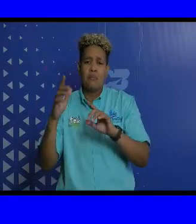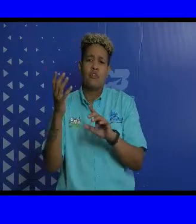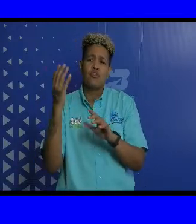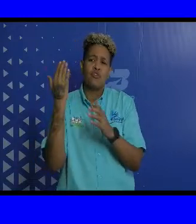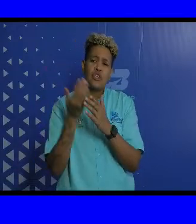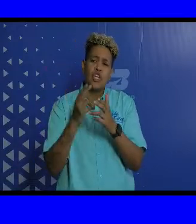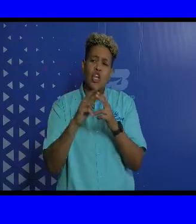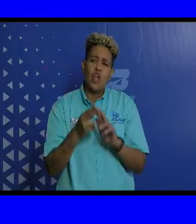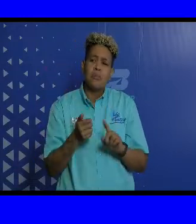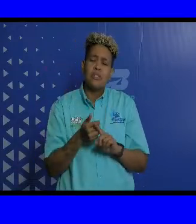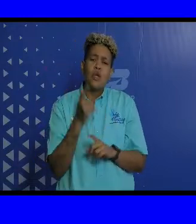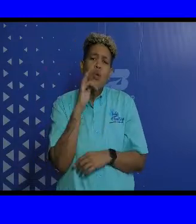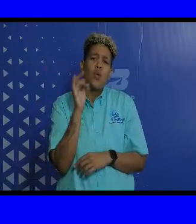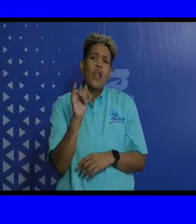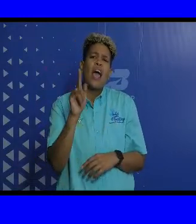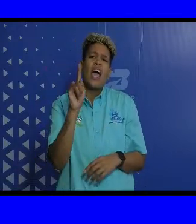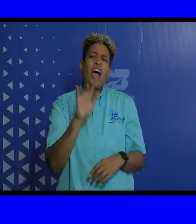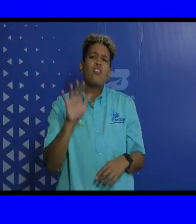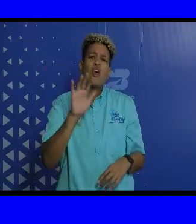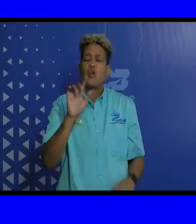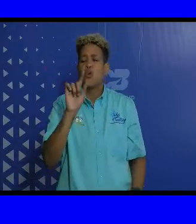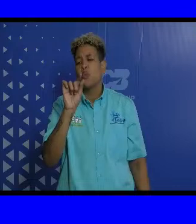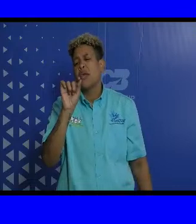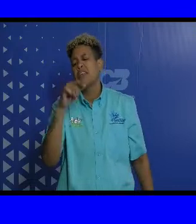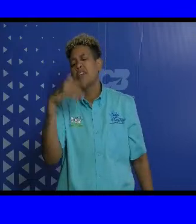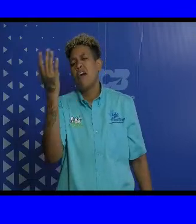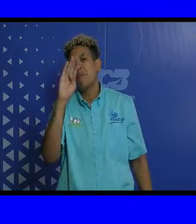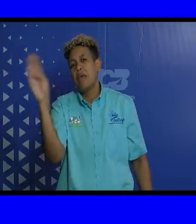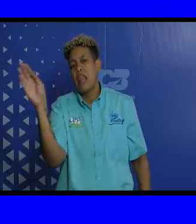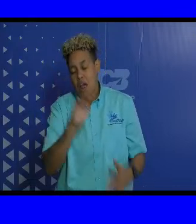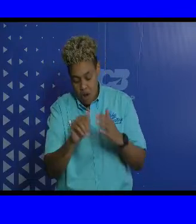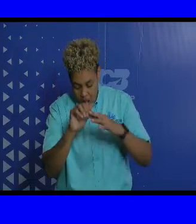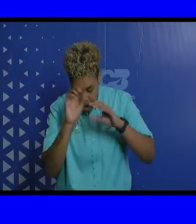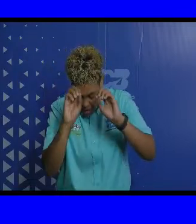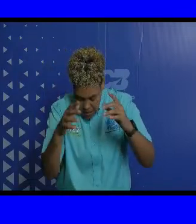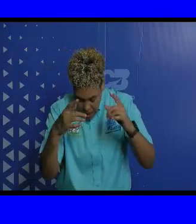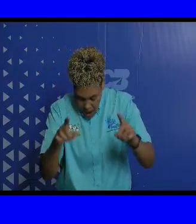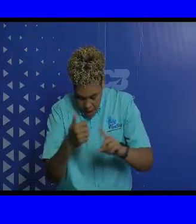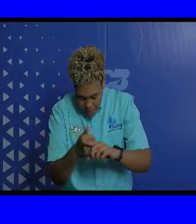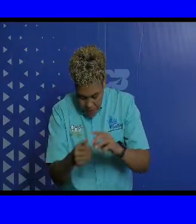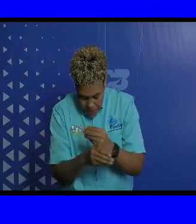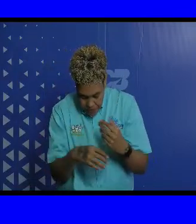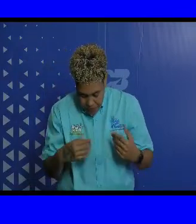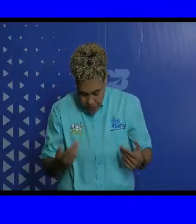a number that looks like around $20-odd billion,